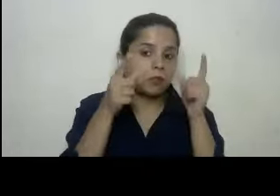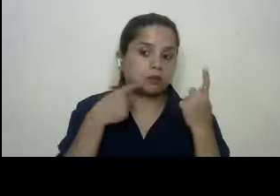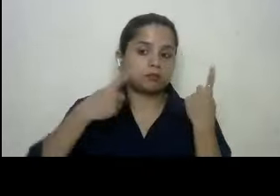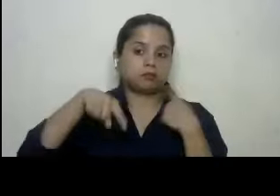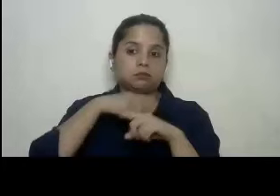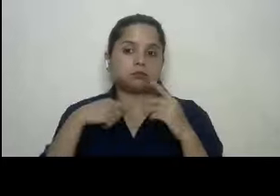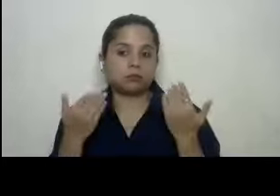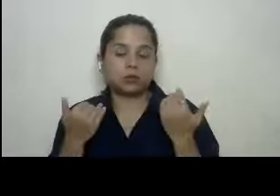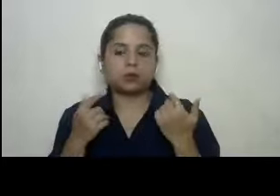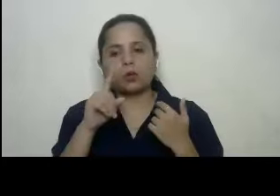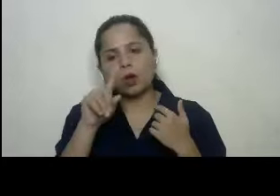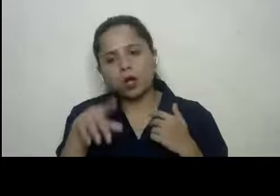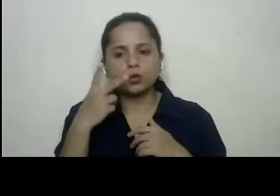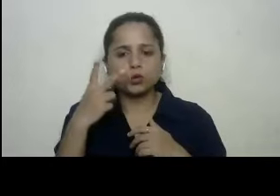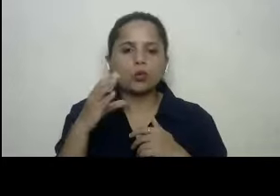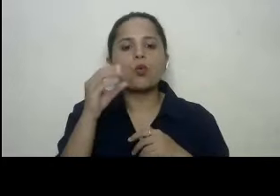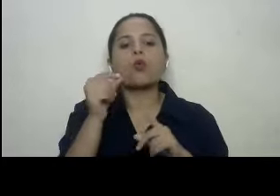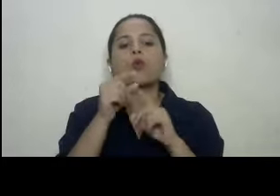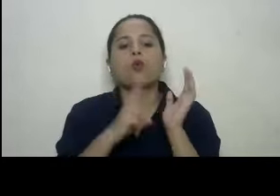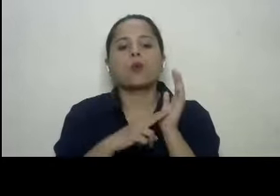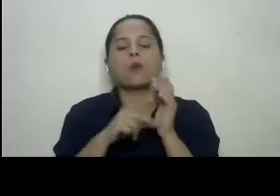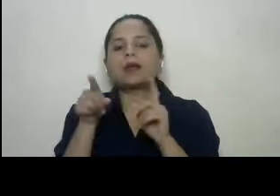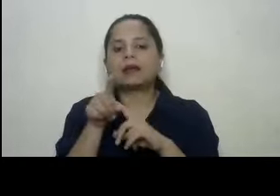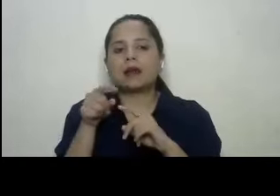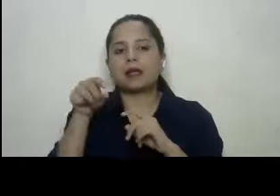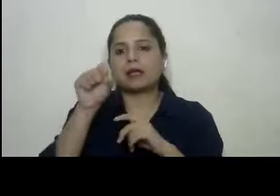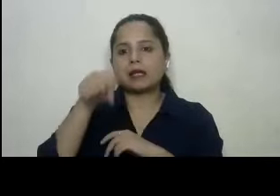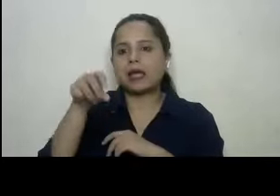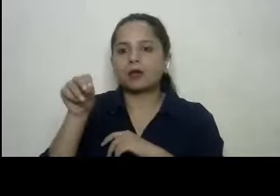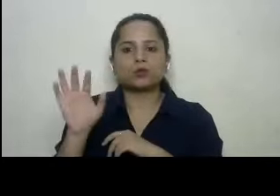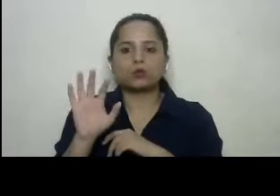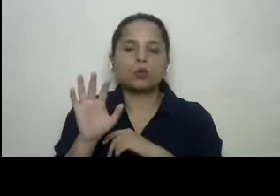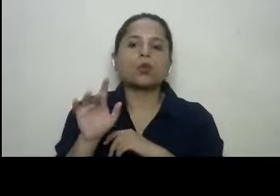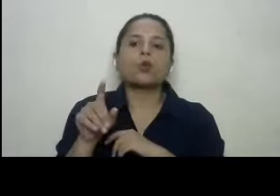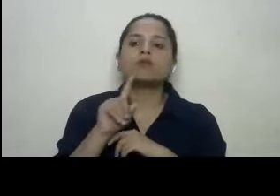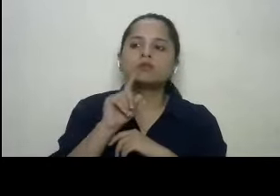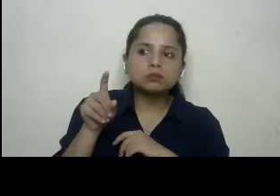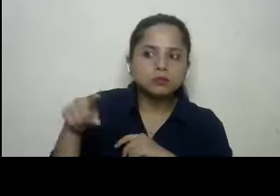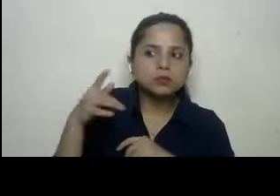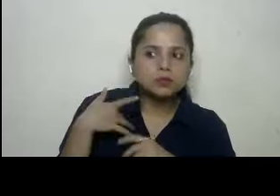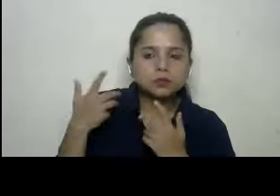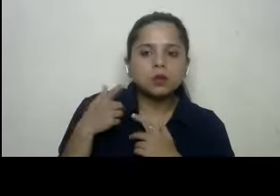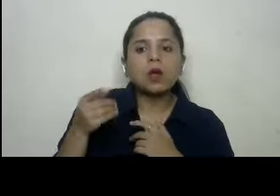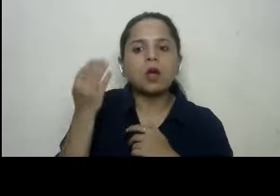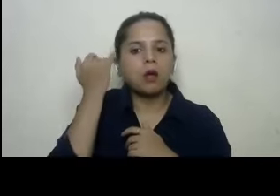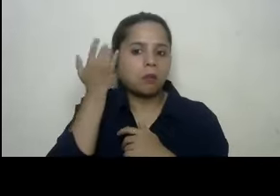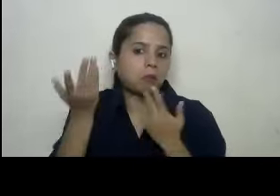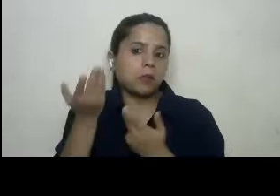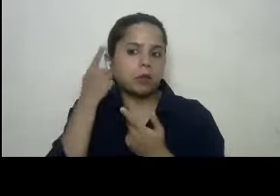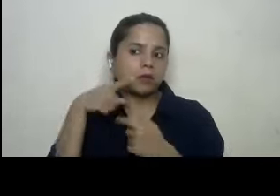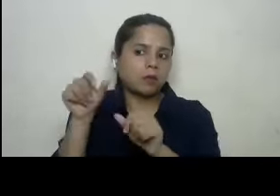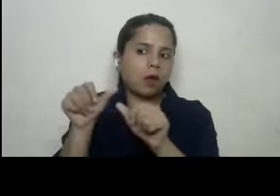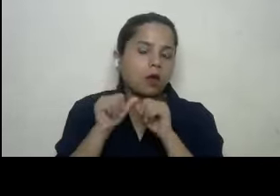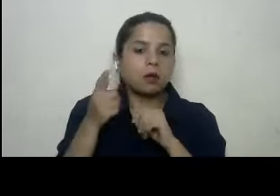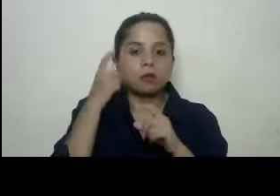one or two open-ended questions to ChatGPT would help ChatGPT give something new that you were not expecting, but it works.